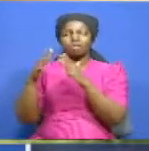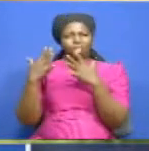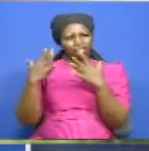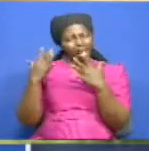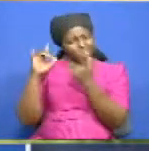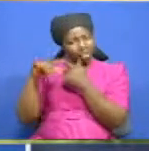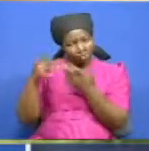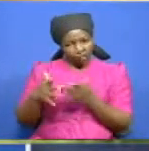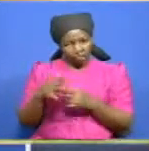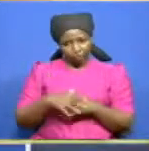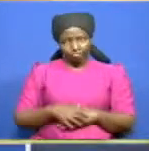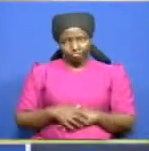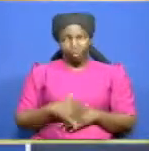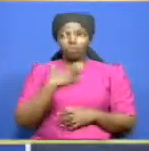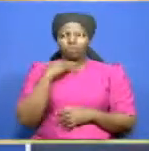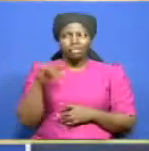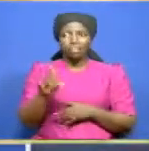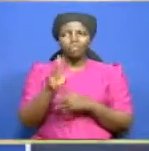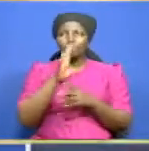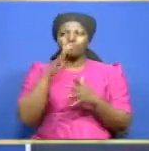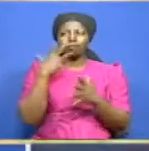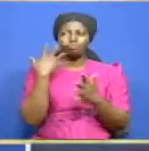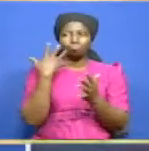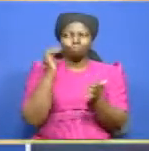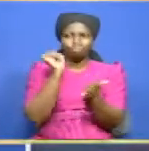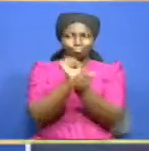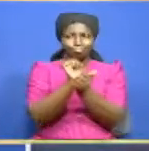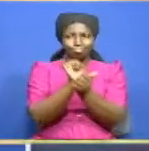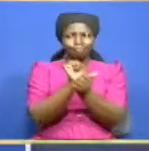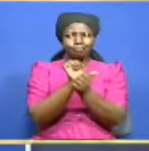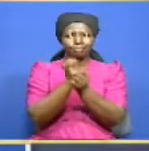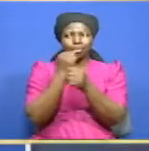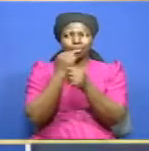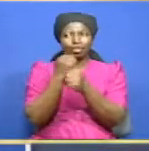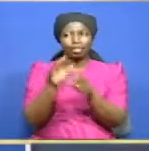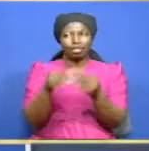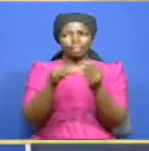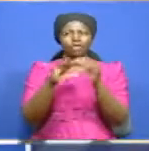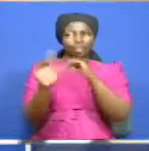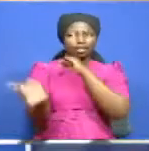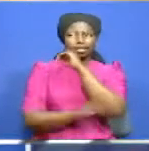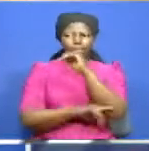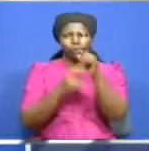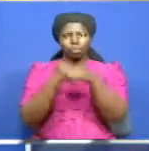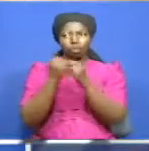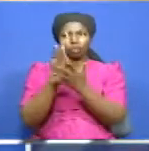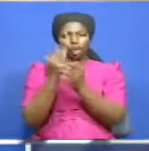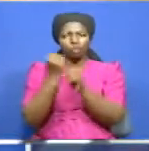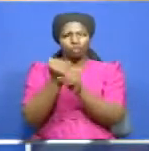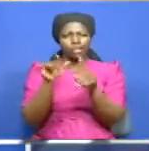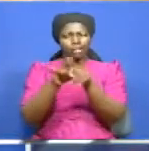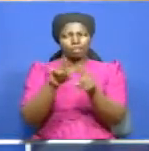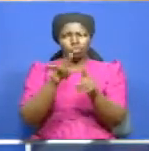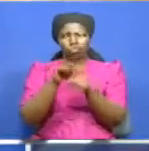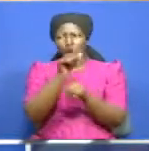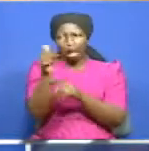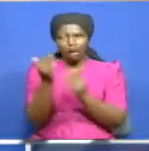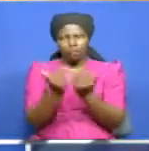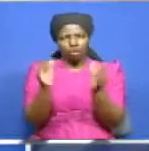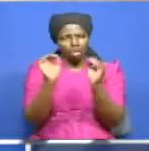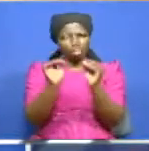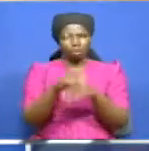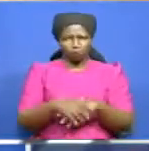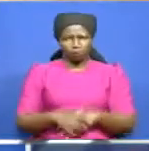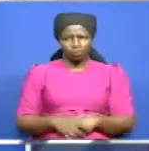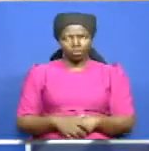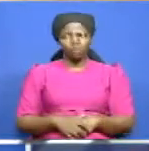pewa adabu. Na sifanye mtoto wenye kitendo kama hicho. Please let our